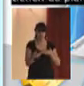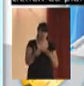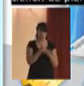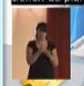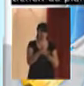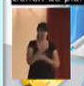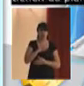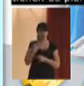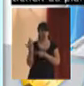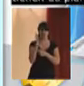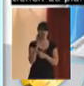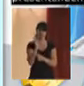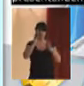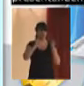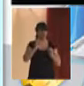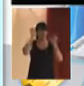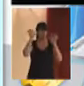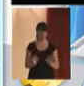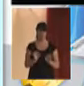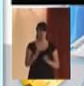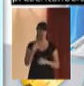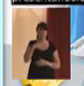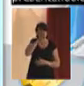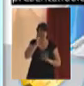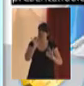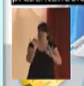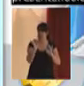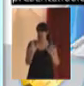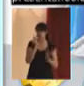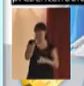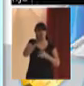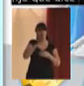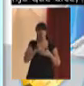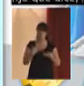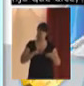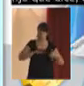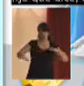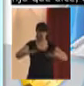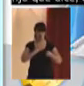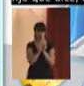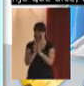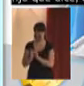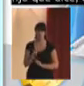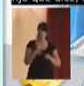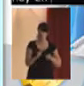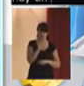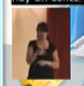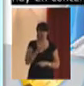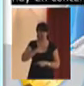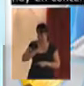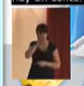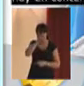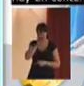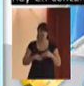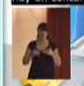they have like a template. So we have a specific page, like on the Twitter, it's like this. There's dynamic information,